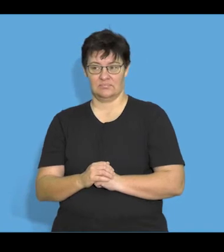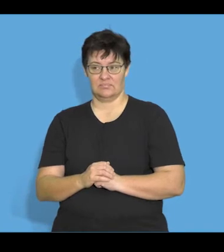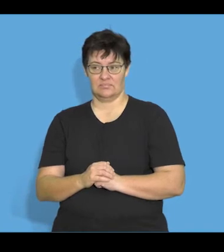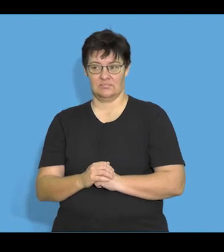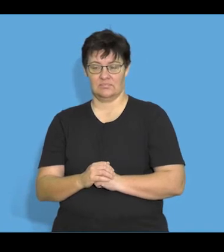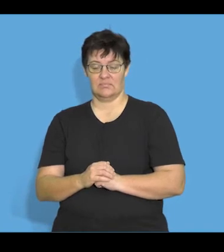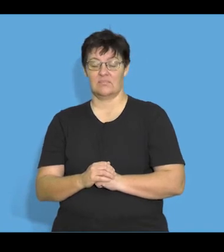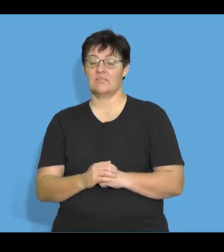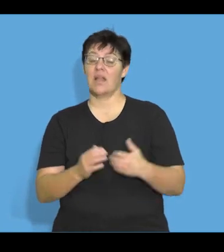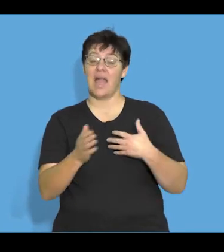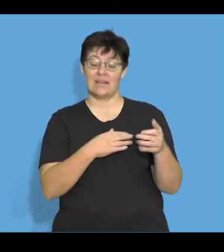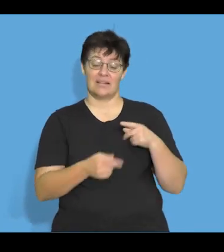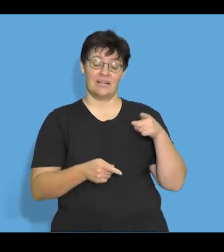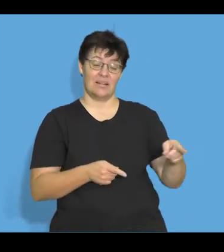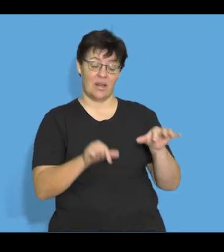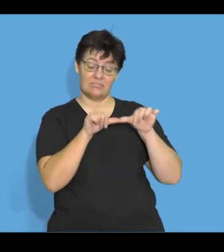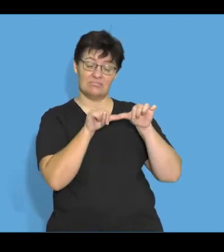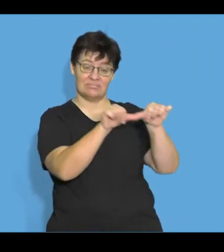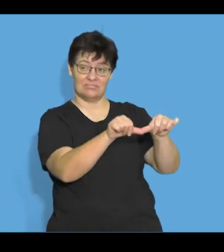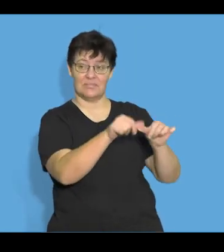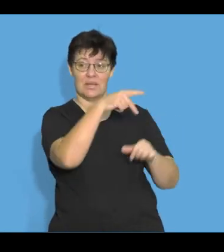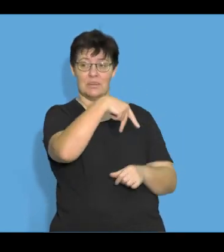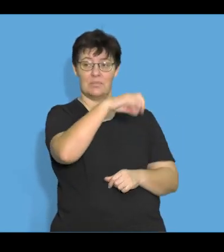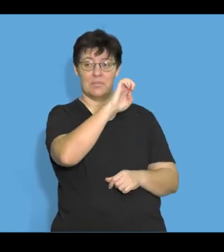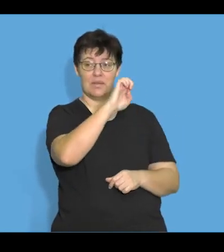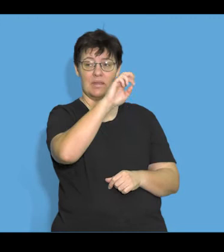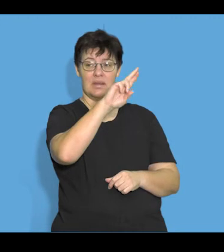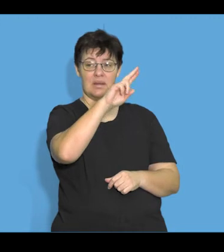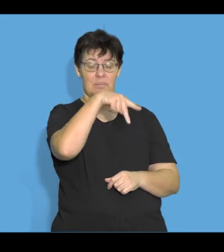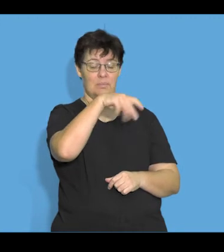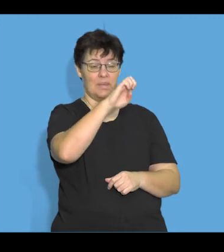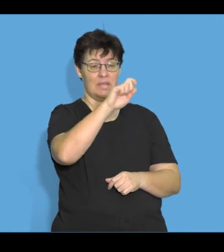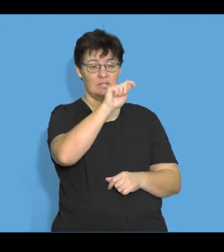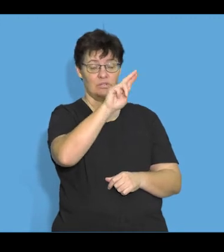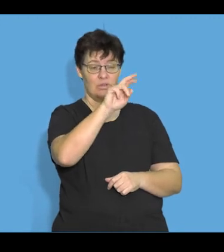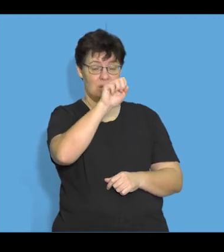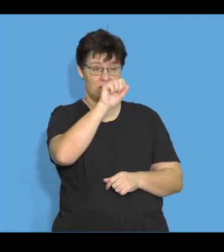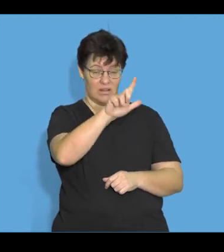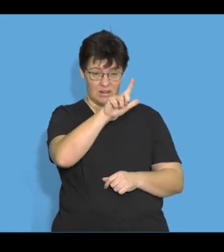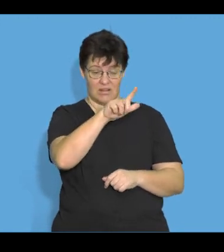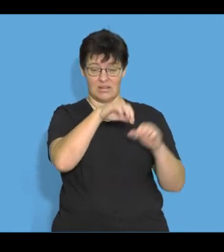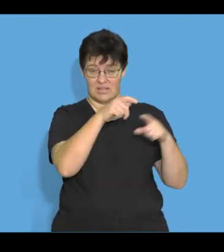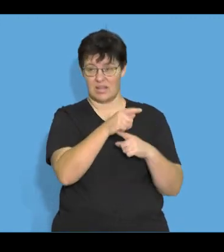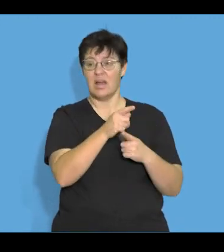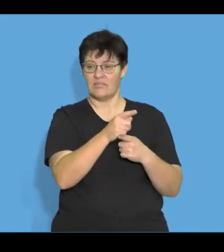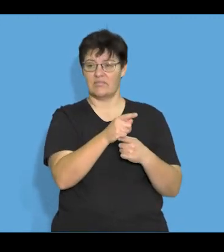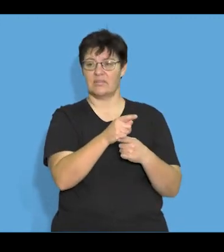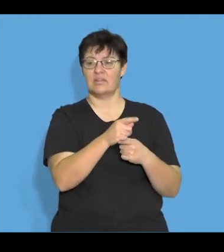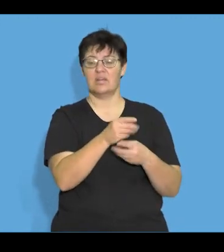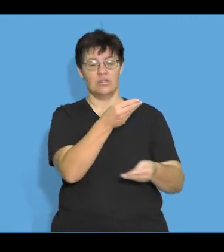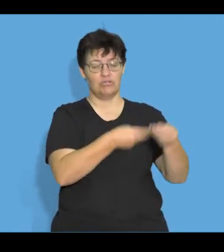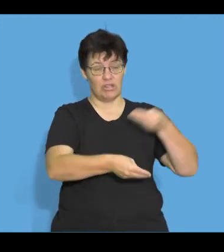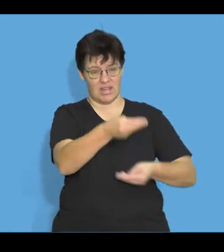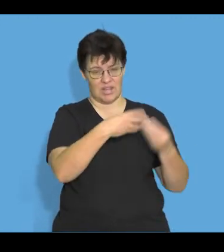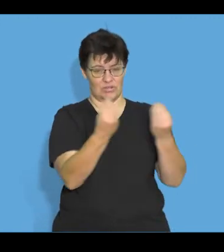and when you're dealing with the perpetual inventory system, you are dealing with a trading stock